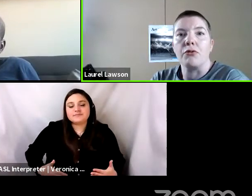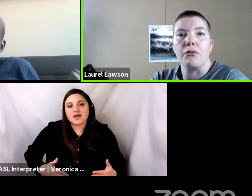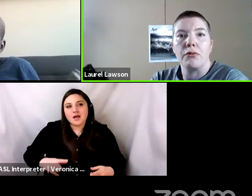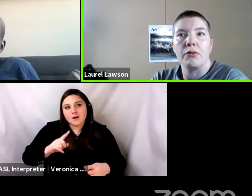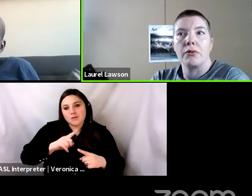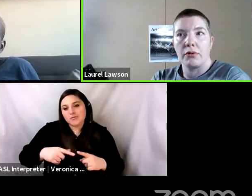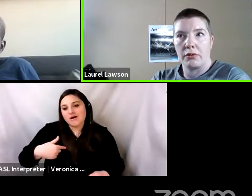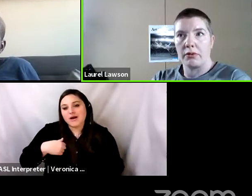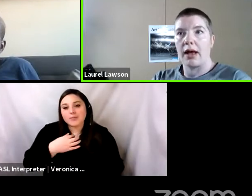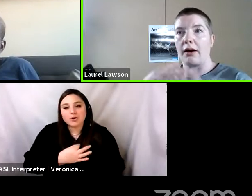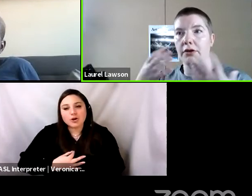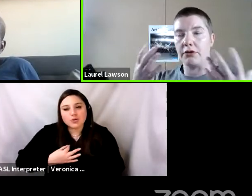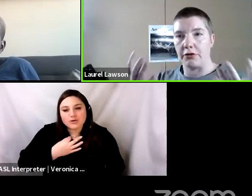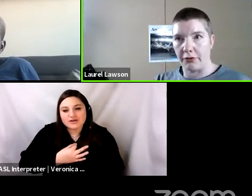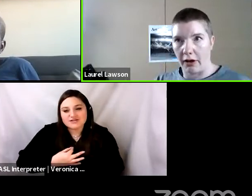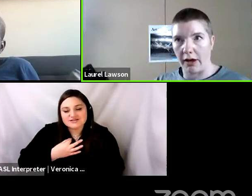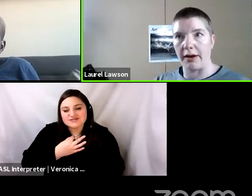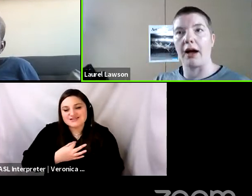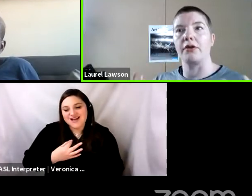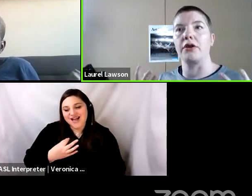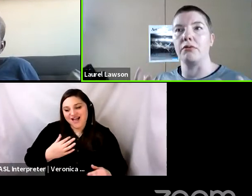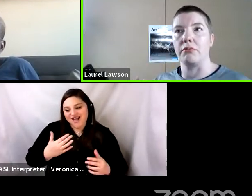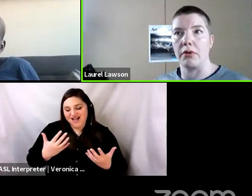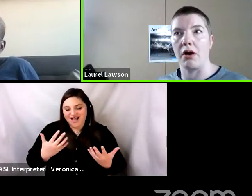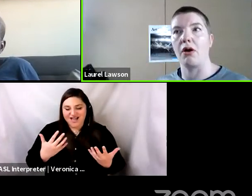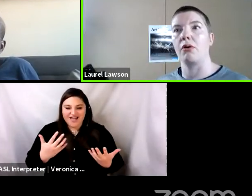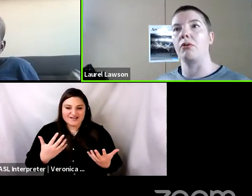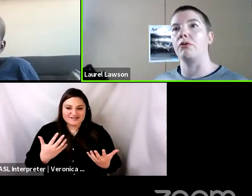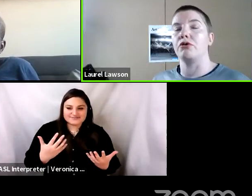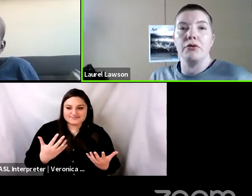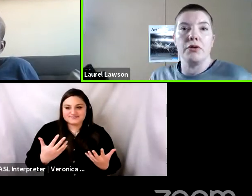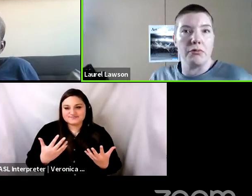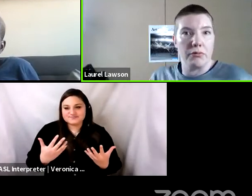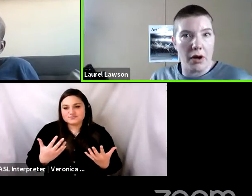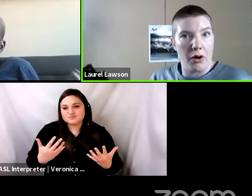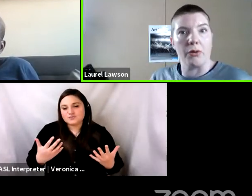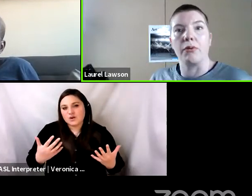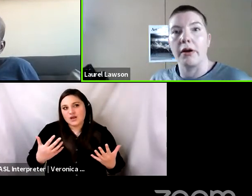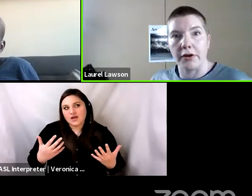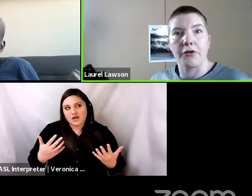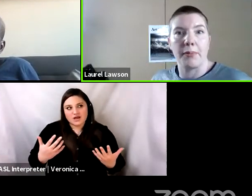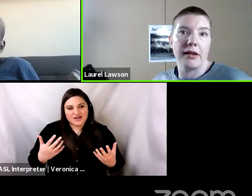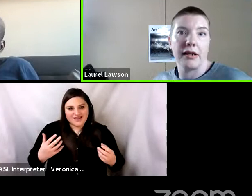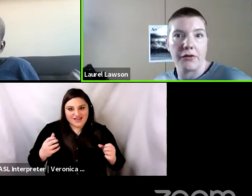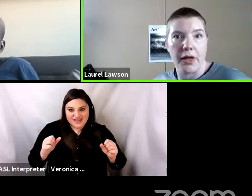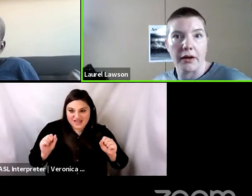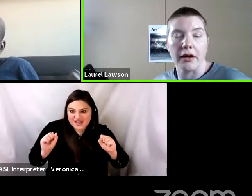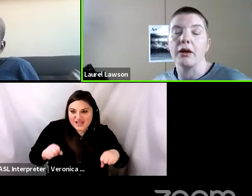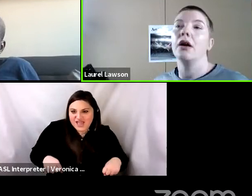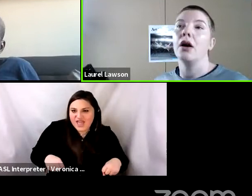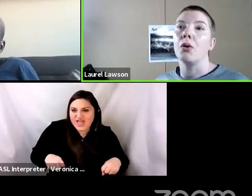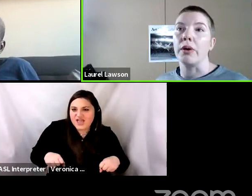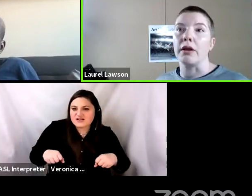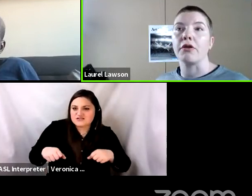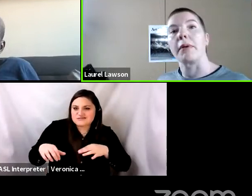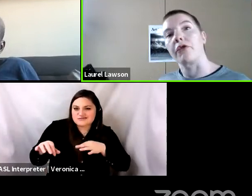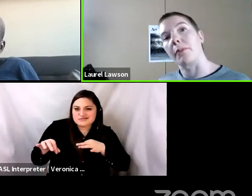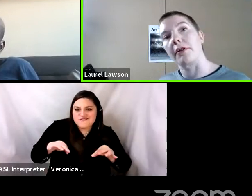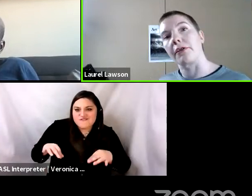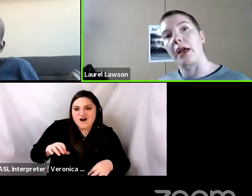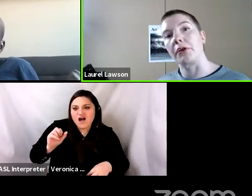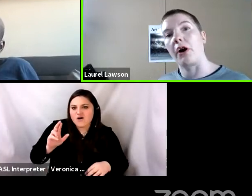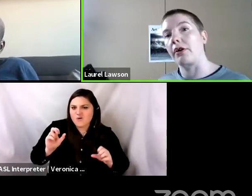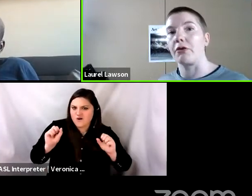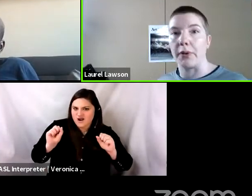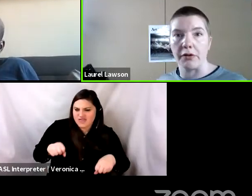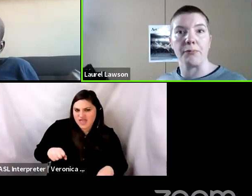how do you define, do you know a disability aesthetic when it's coming from